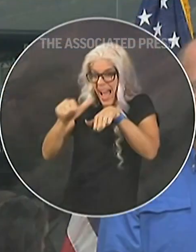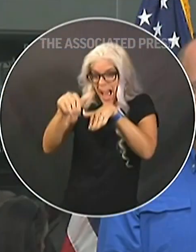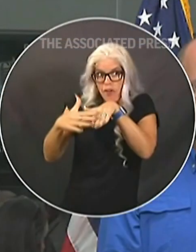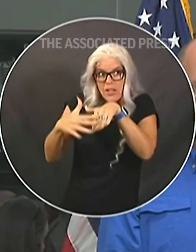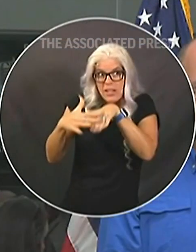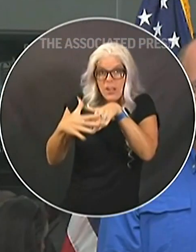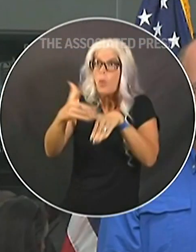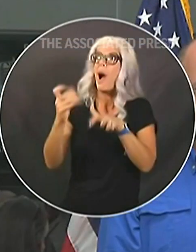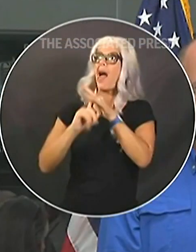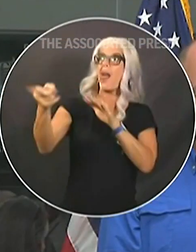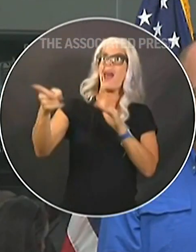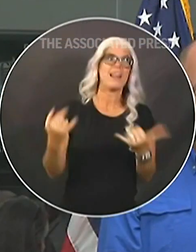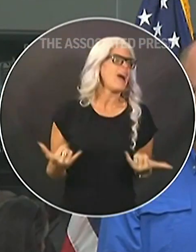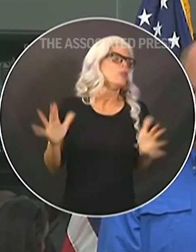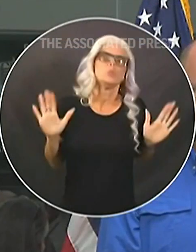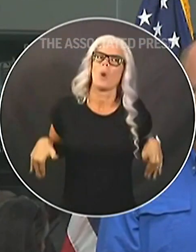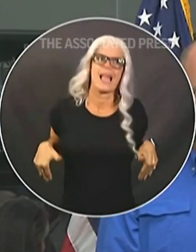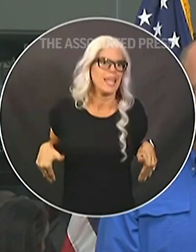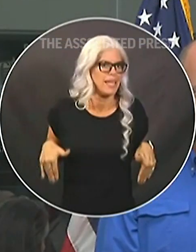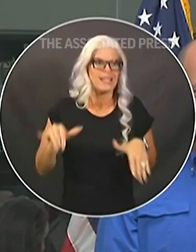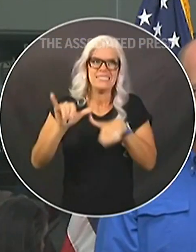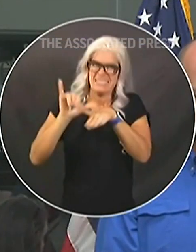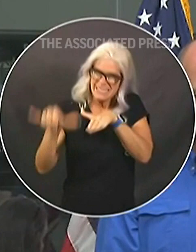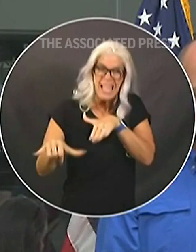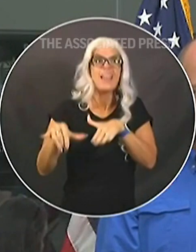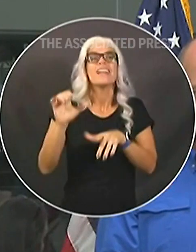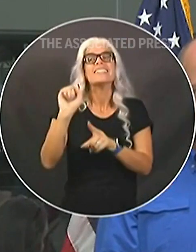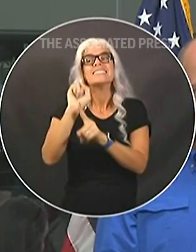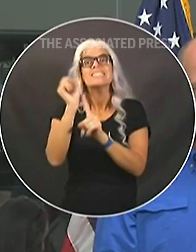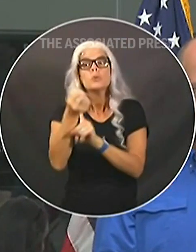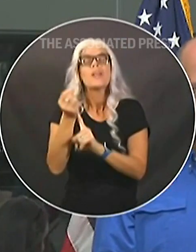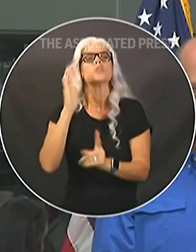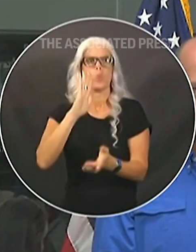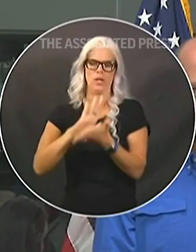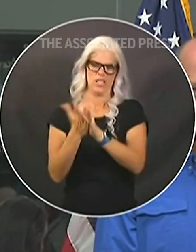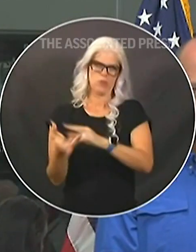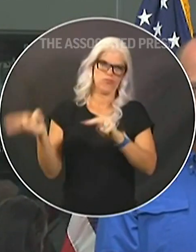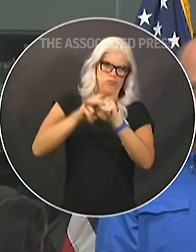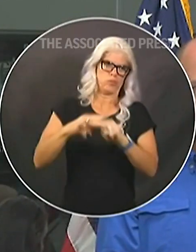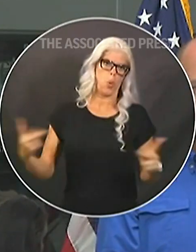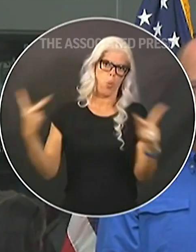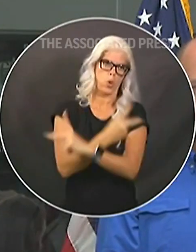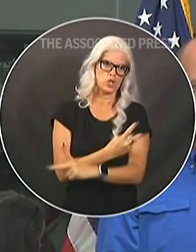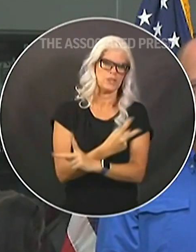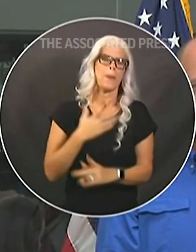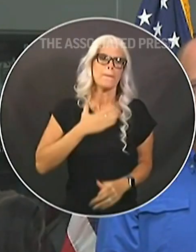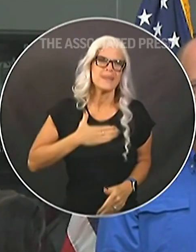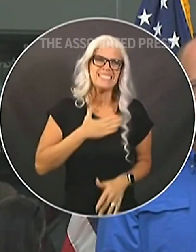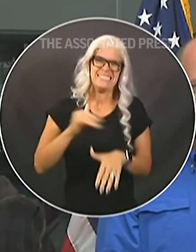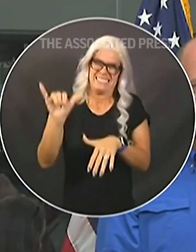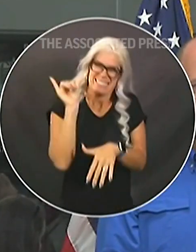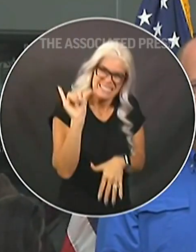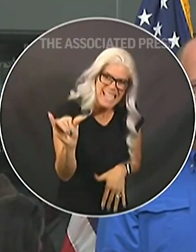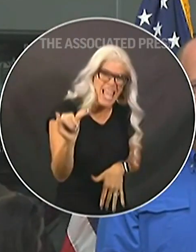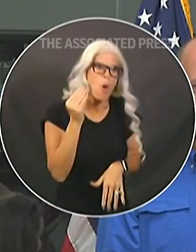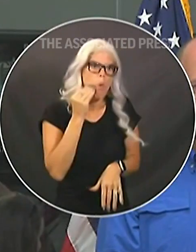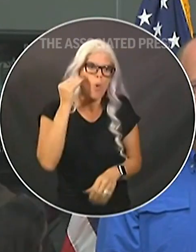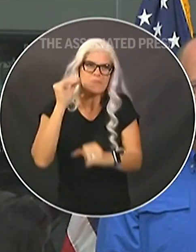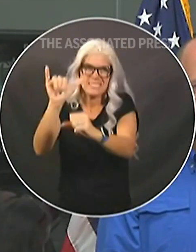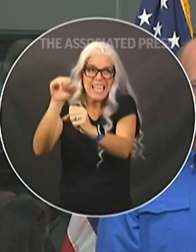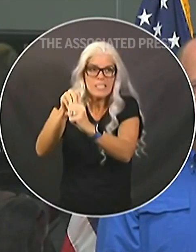It's going to get a lot worse very quickly. So please hunker down, treat it like a tornado,